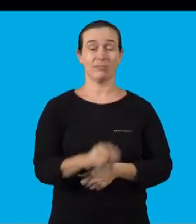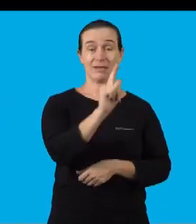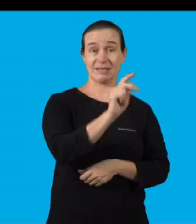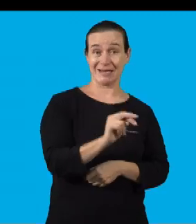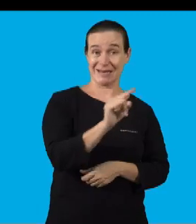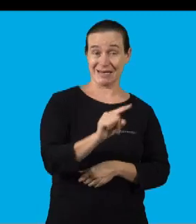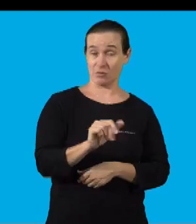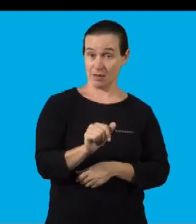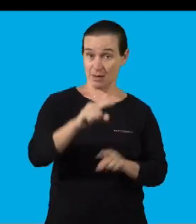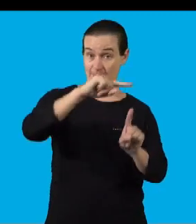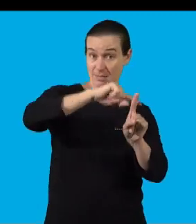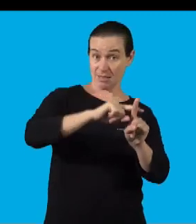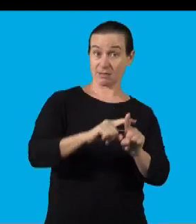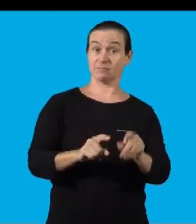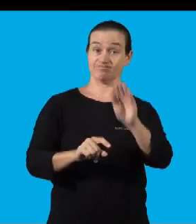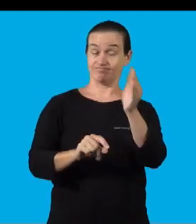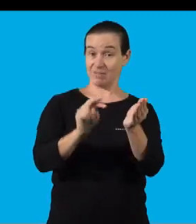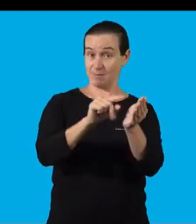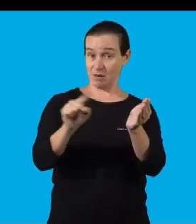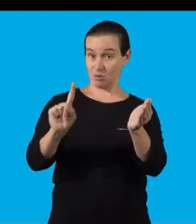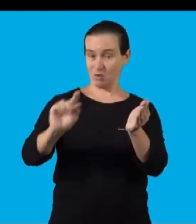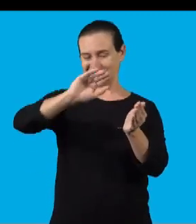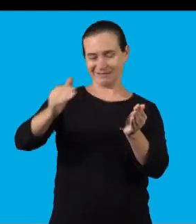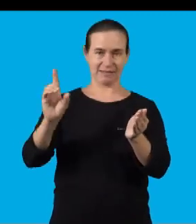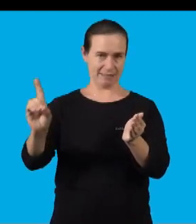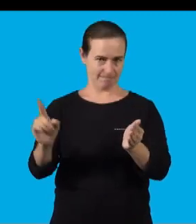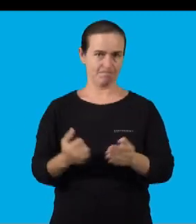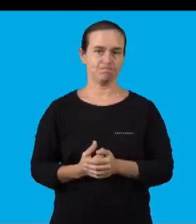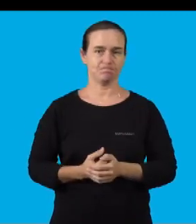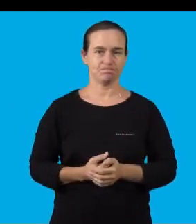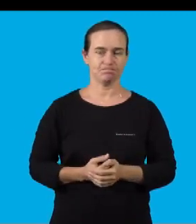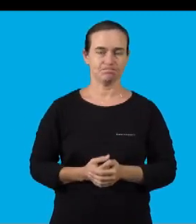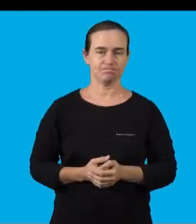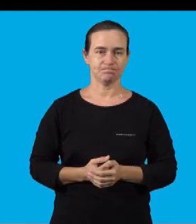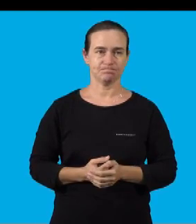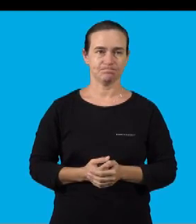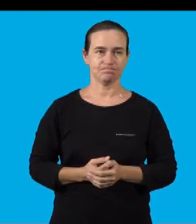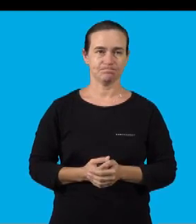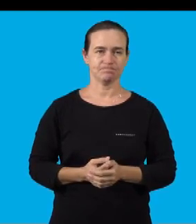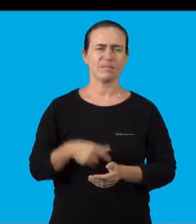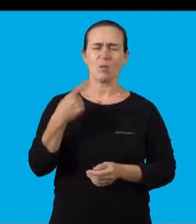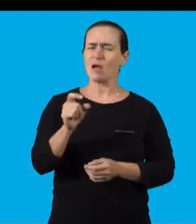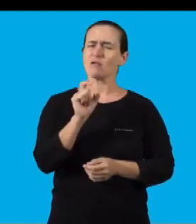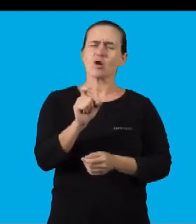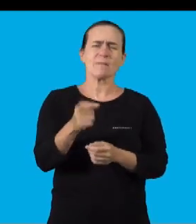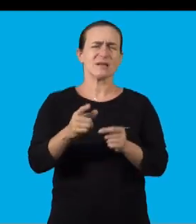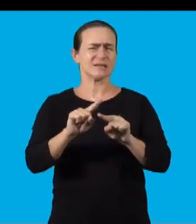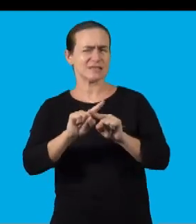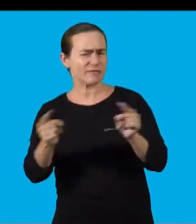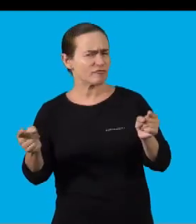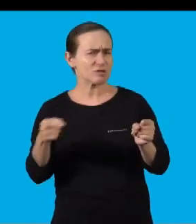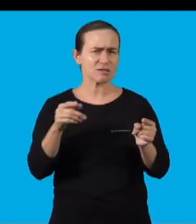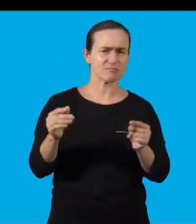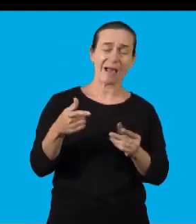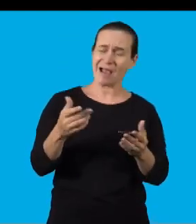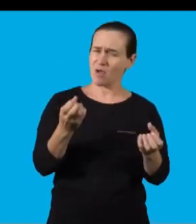equals to A plus n minus 1, and that n minus 1 is multiplied by D. And of course, we know that to find the common